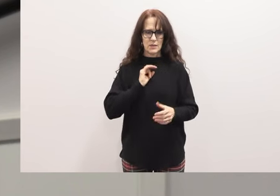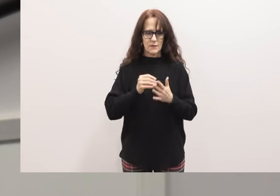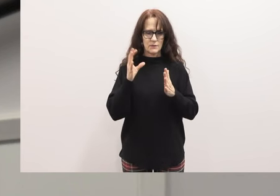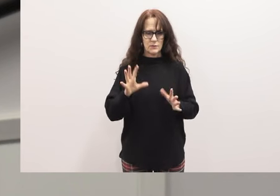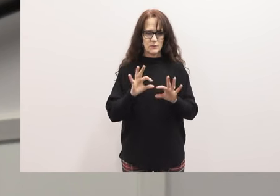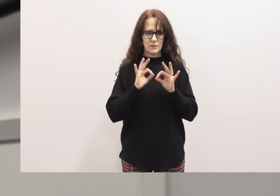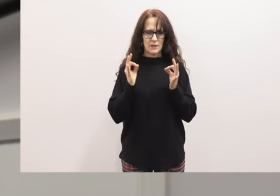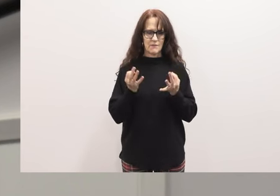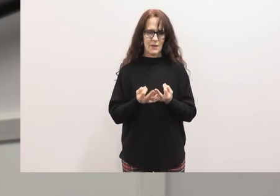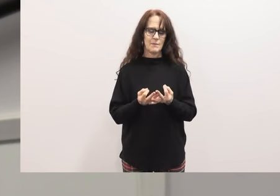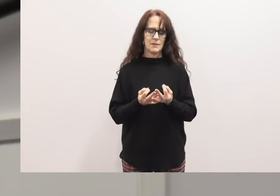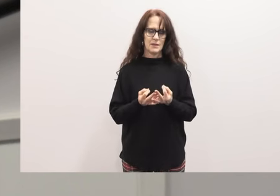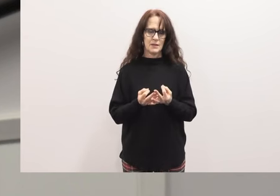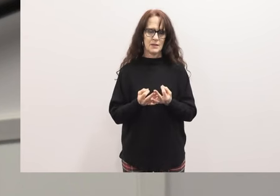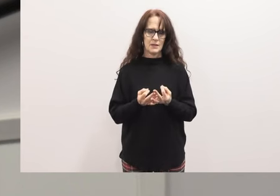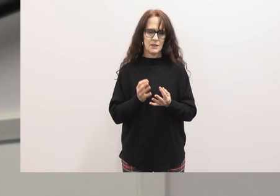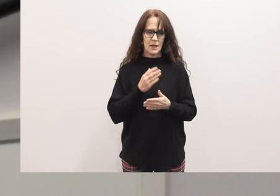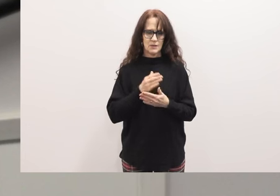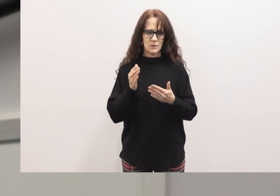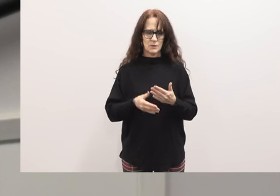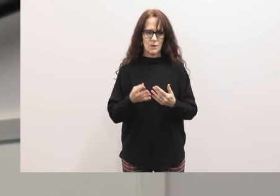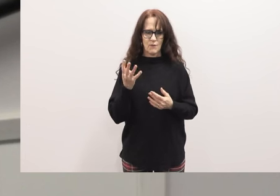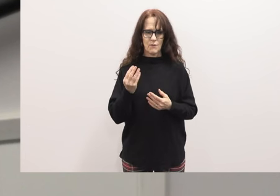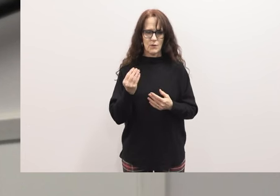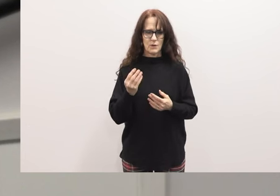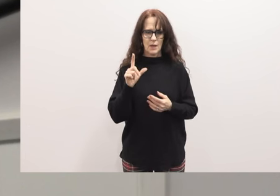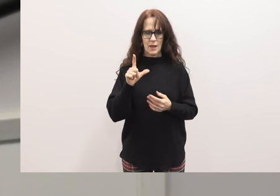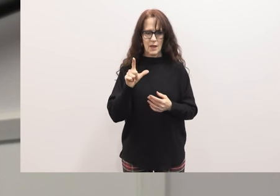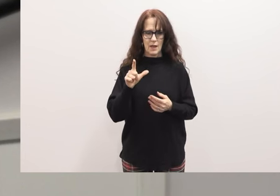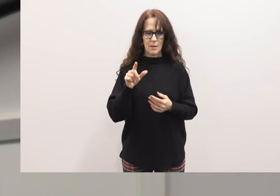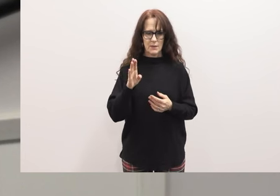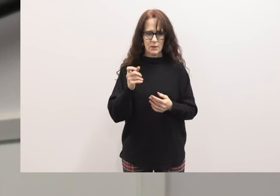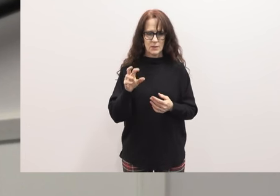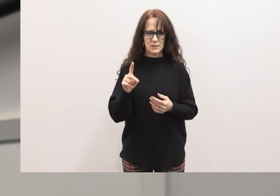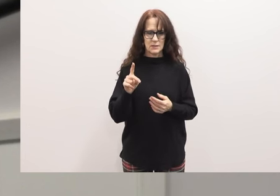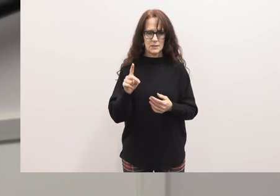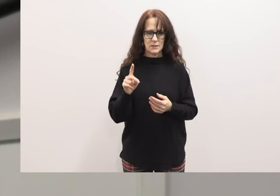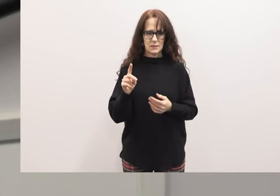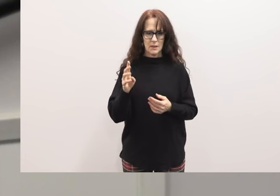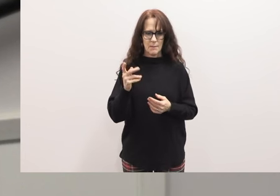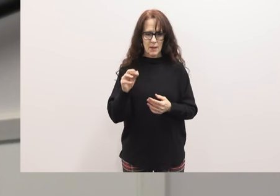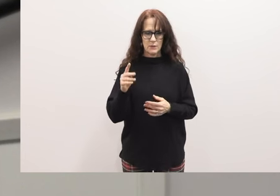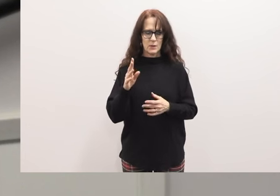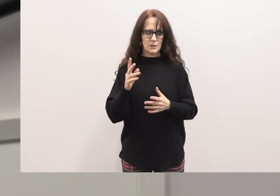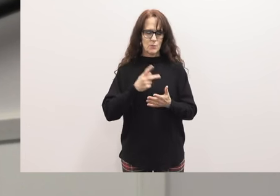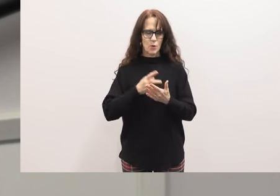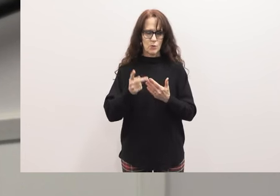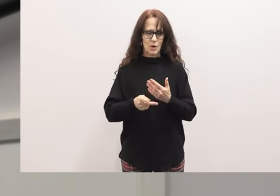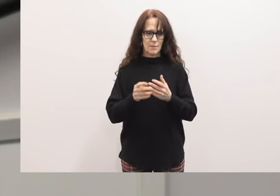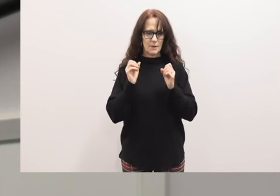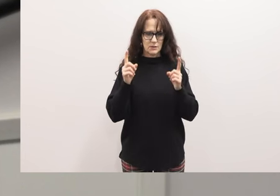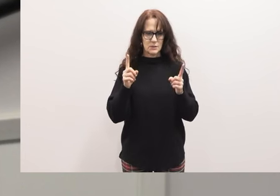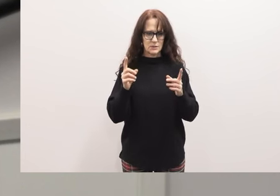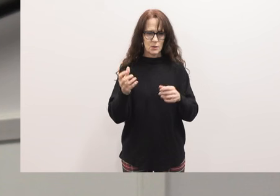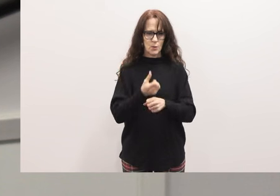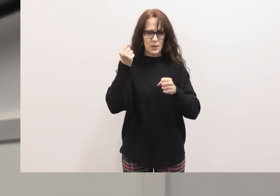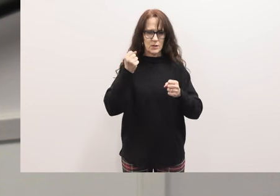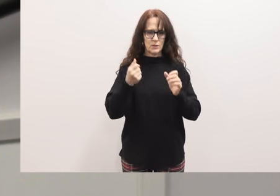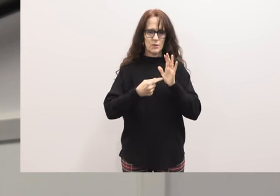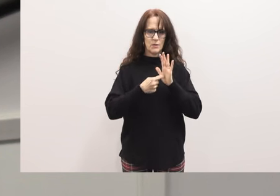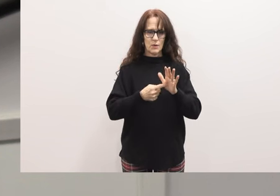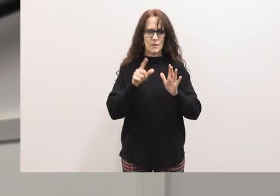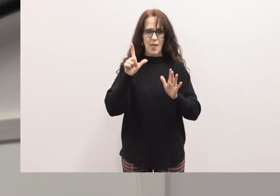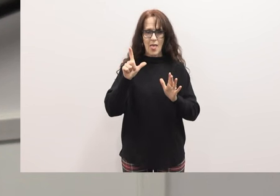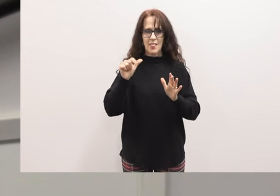and families. As a result, 14 of our LBUSD and Migrant Education Program student winners will represent Los